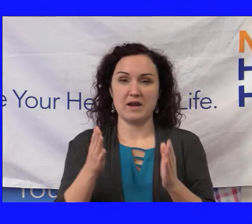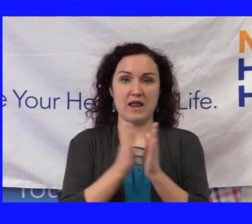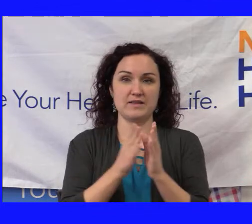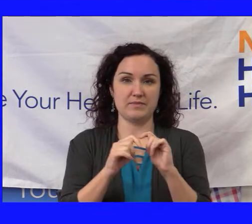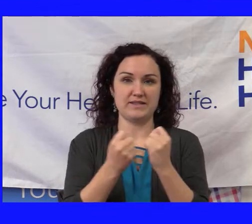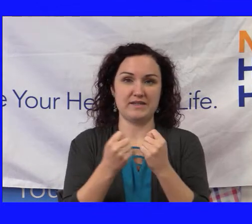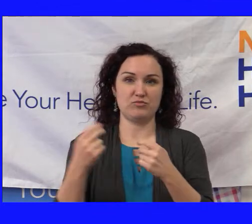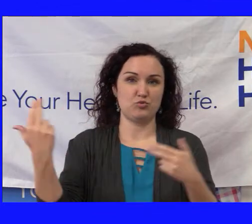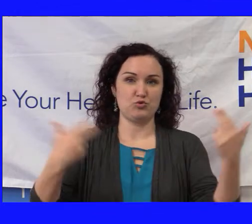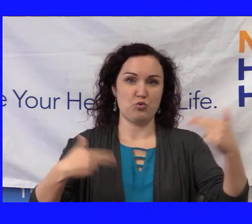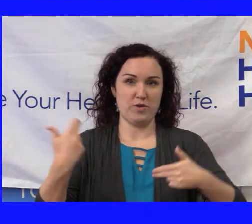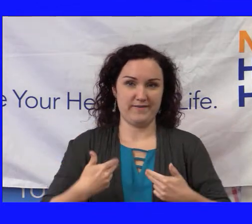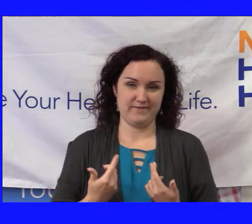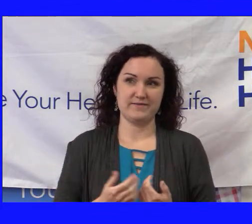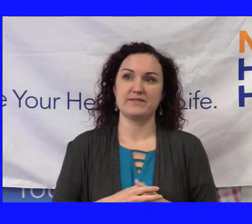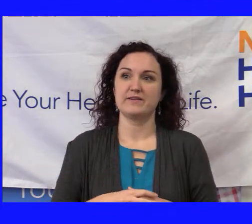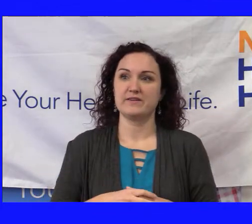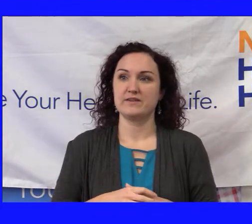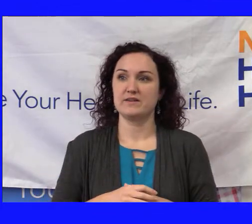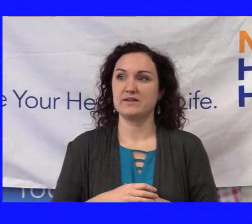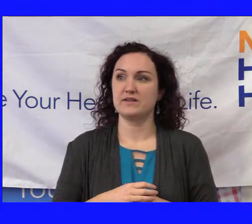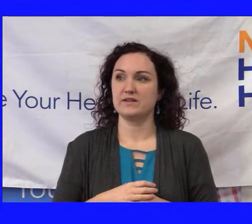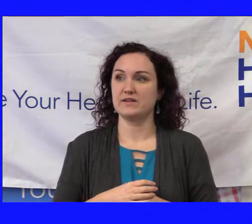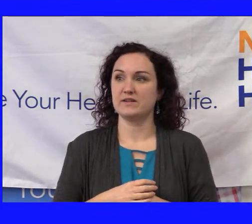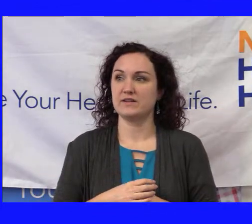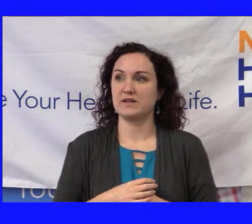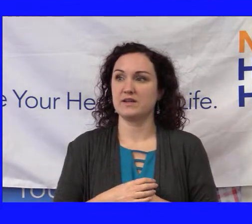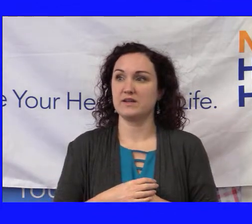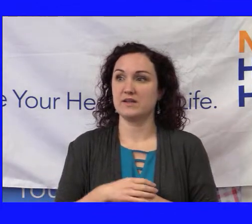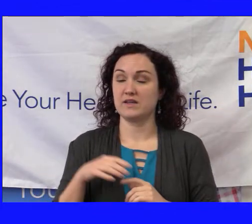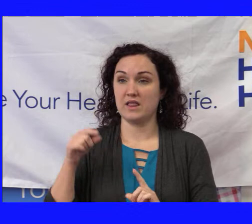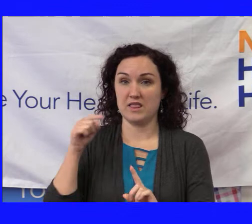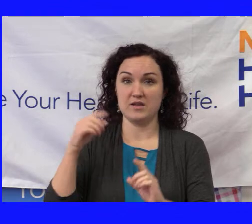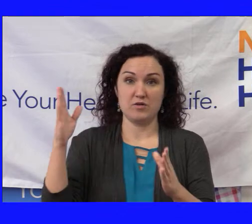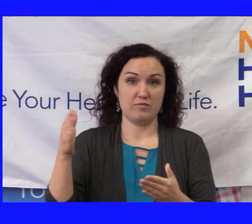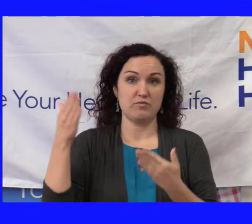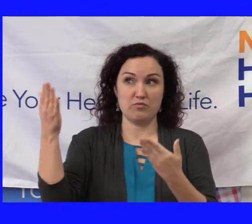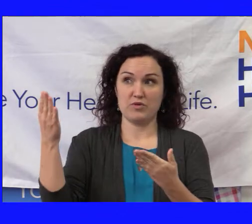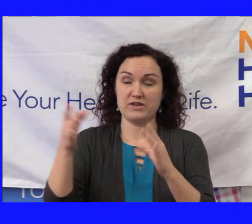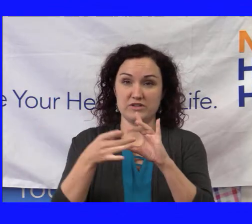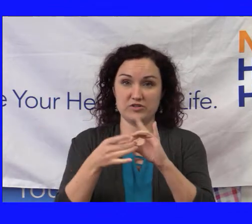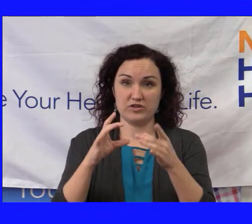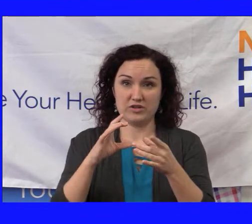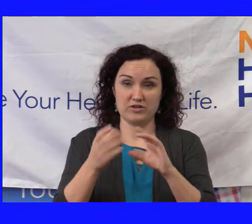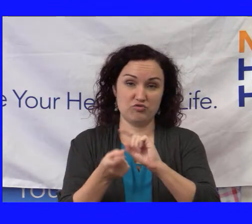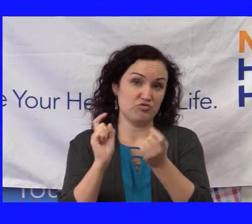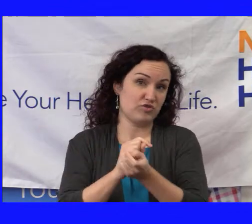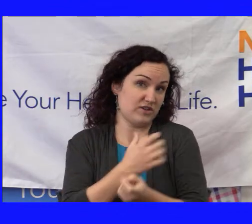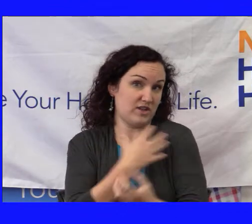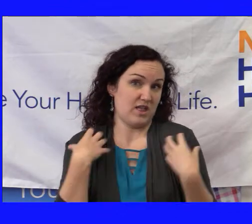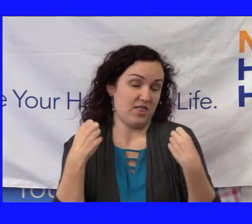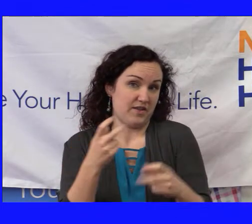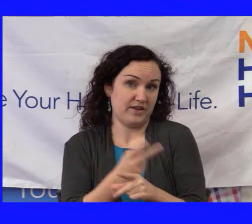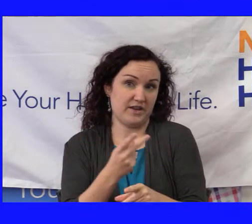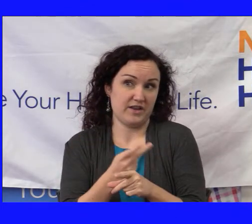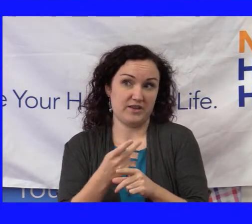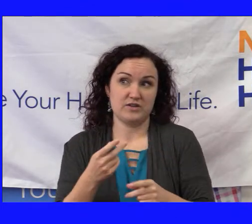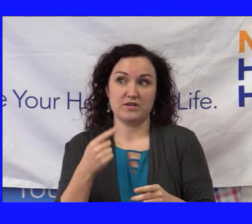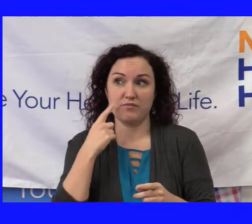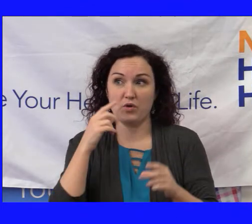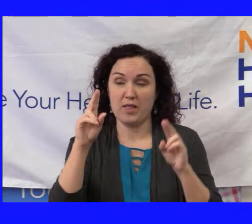team to join me. This is the presentation of the Change Healthcare, formerly